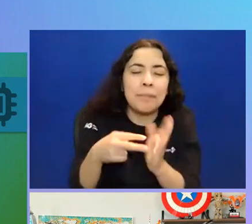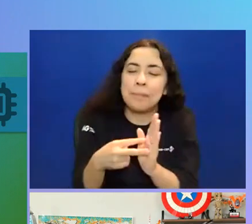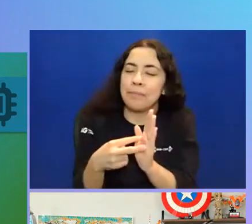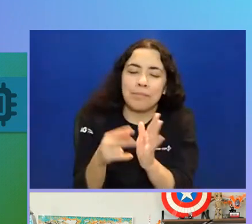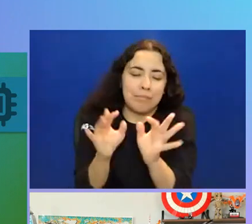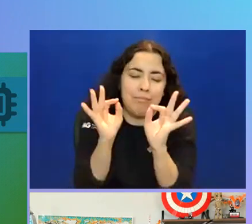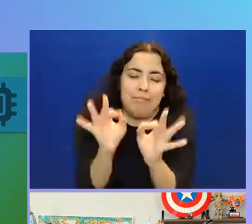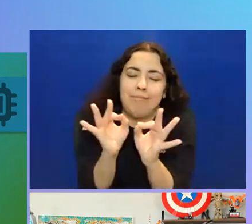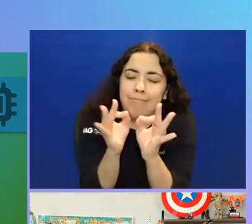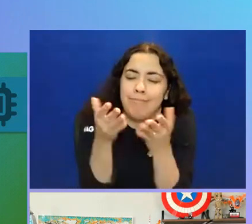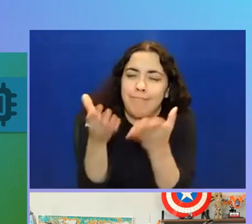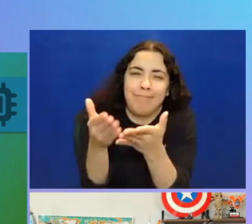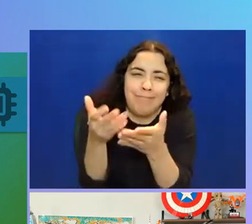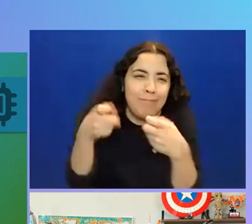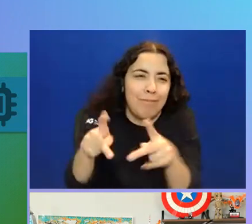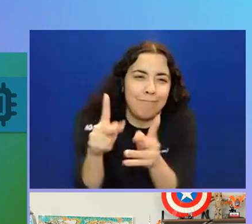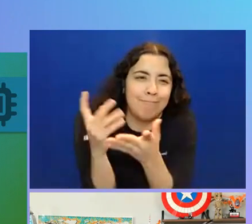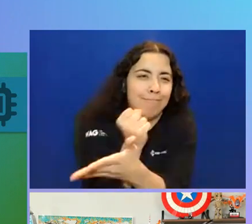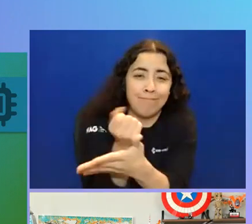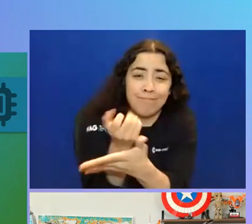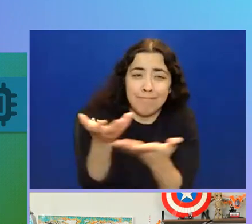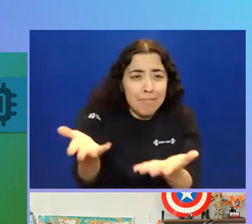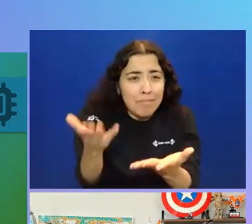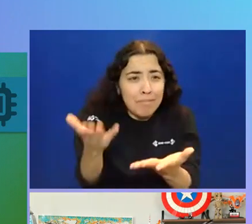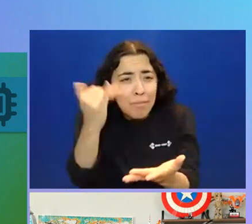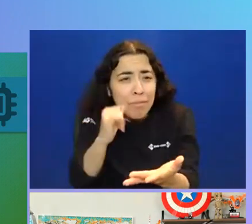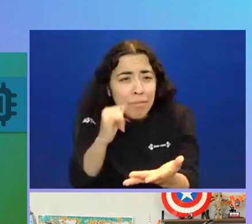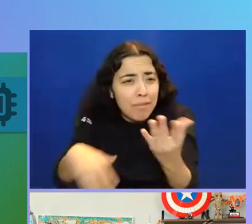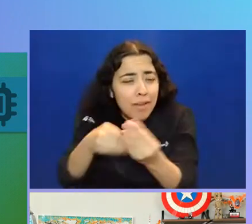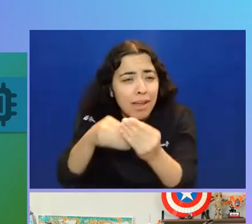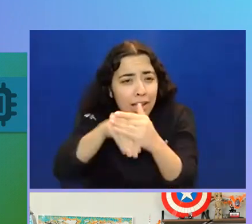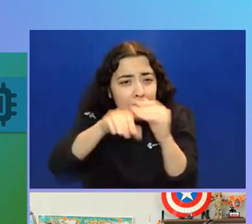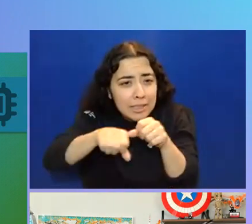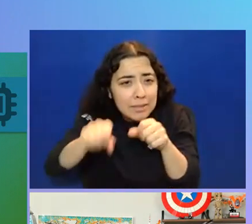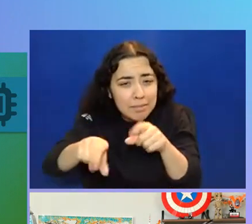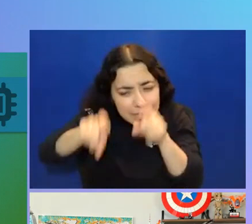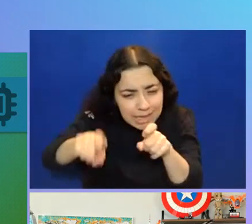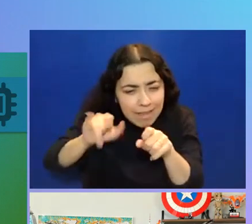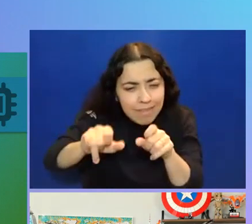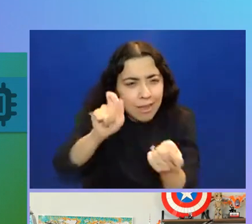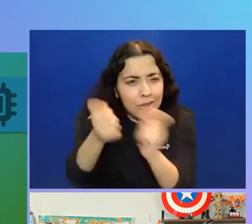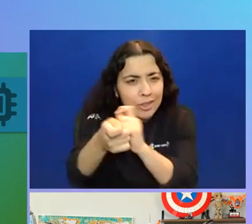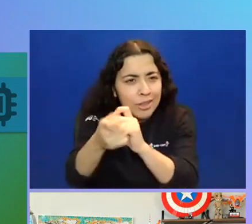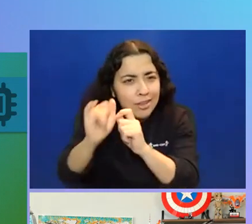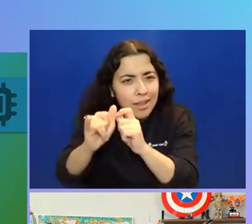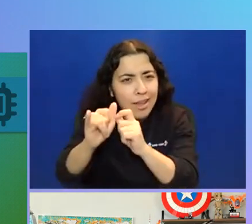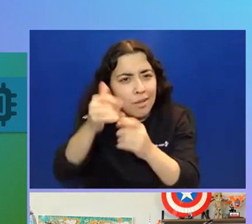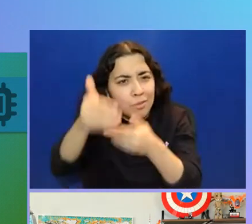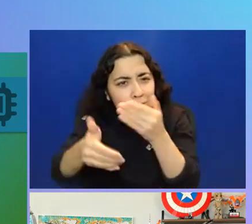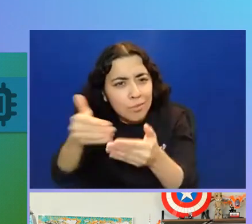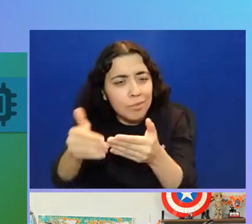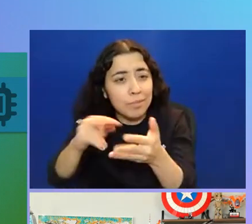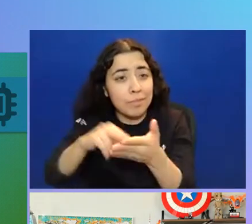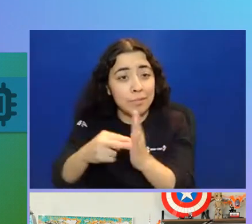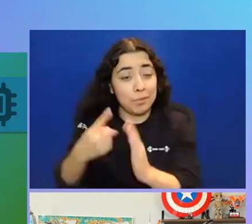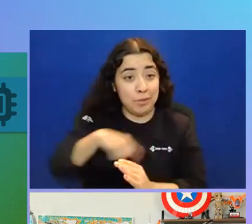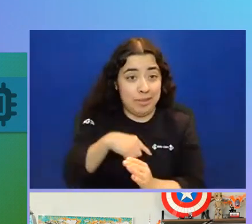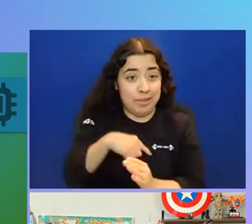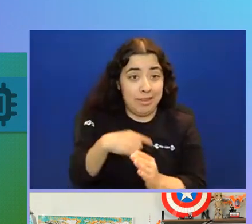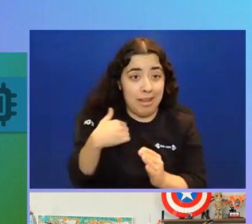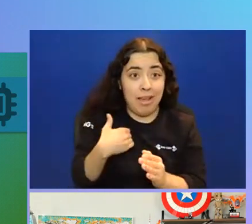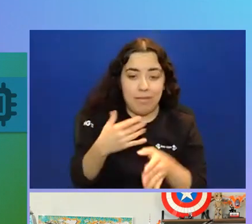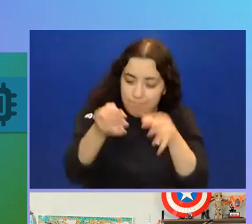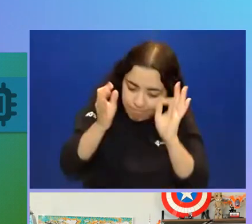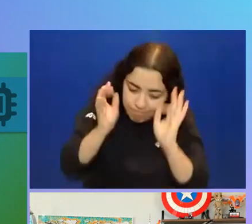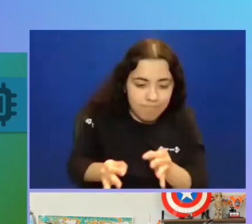perfect opportunity to say, hey, why don't we add accessibility testing to that change process so that we can have assurance